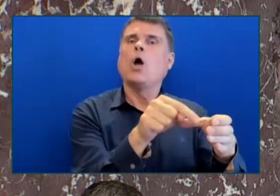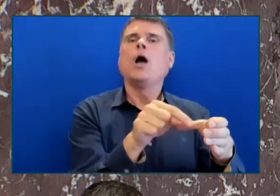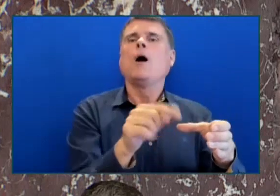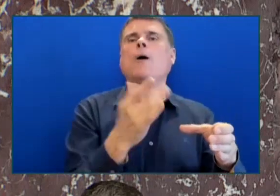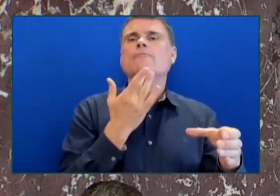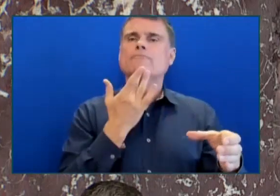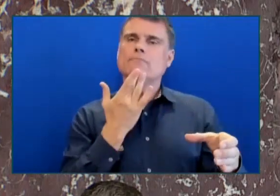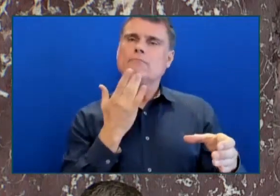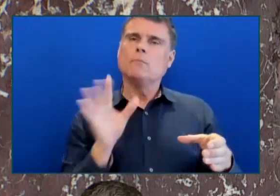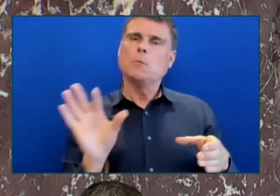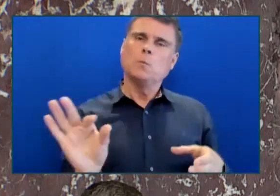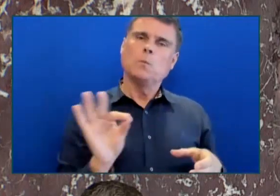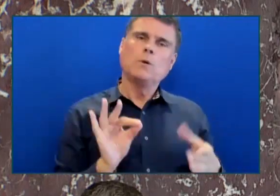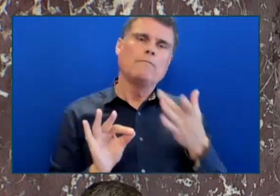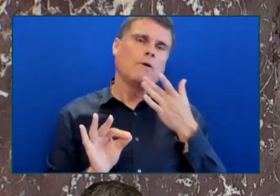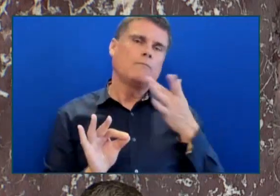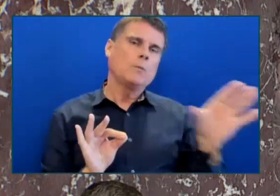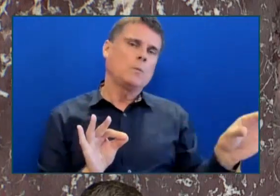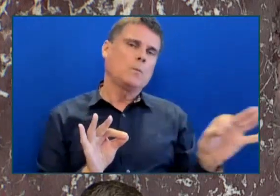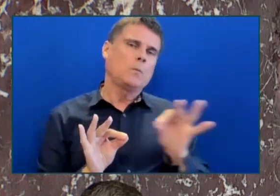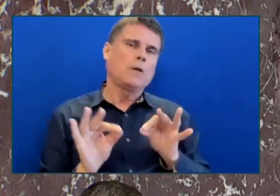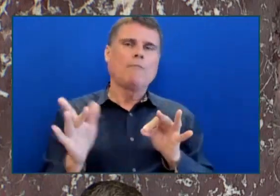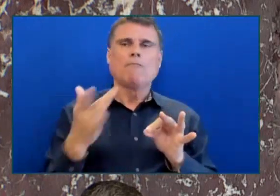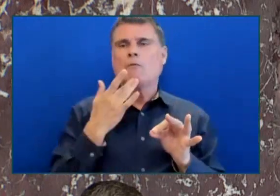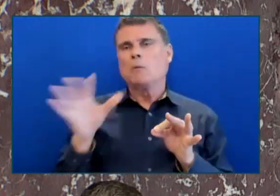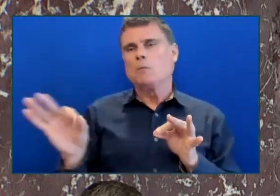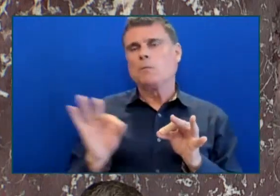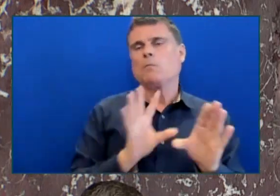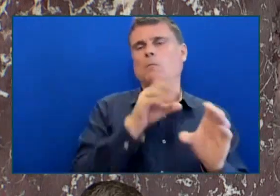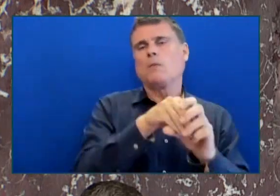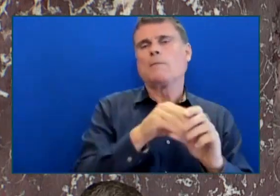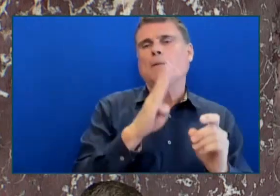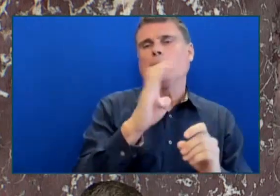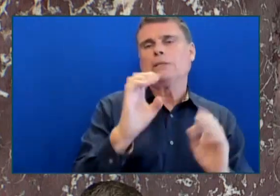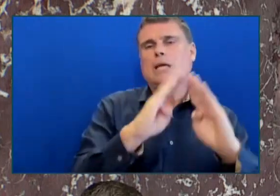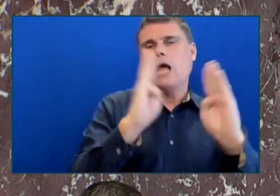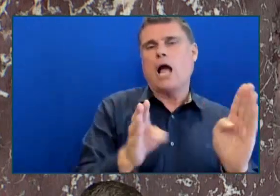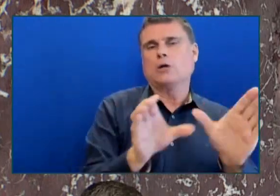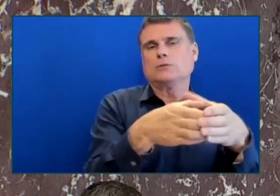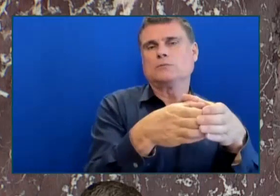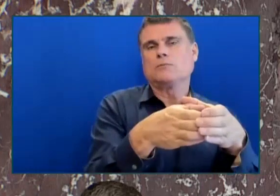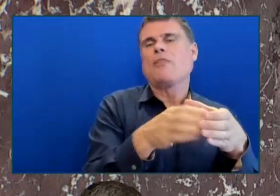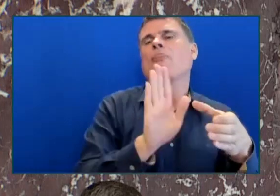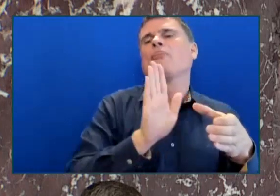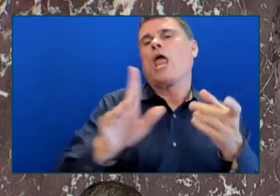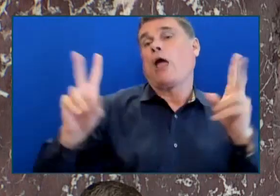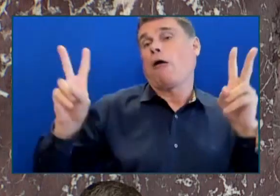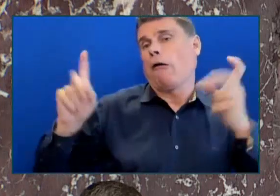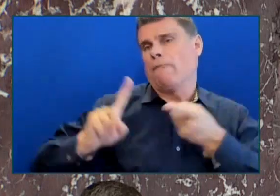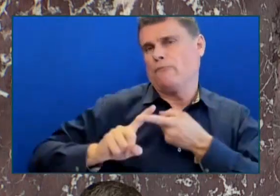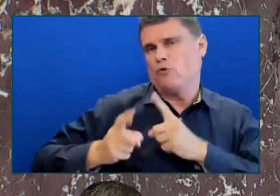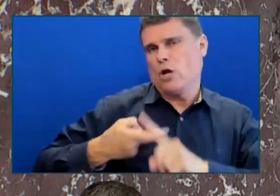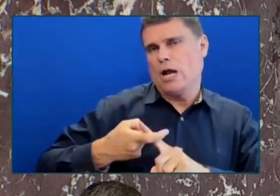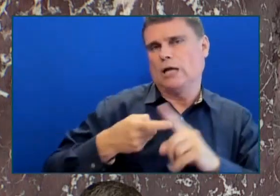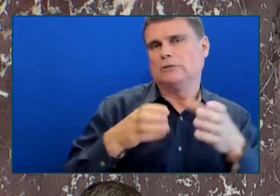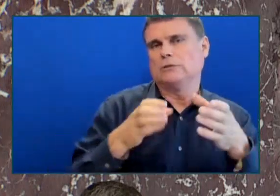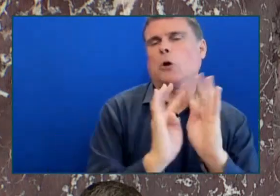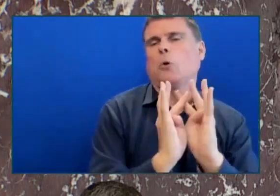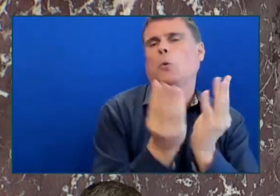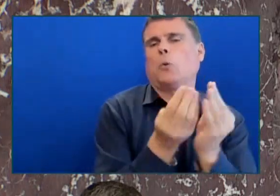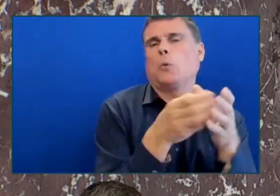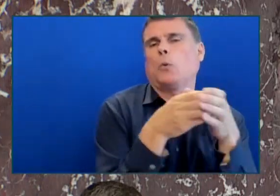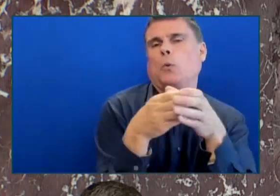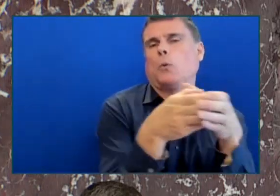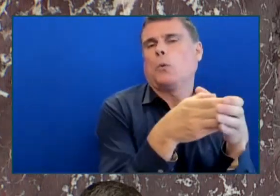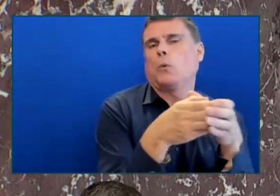insiders at Atira saw a tripling of their funding. And who were their friends and insiders? This is the judgment of this government, Mr. Speaker. Their